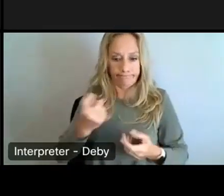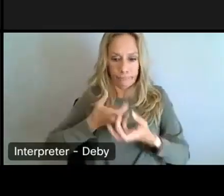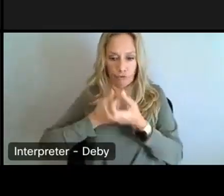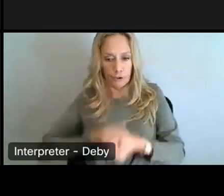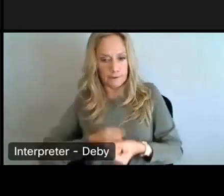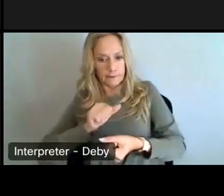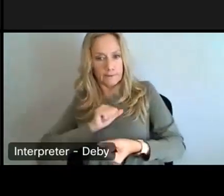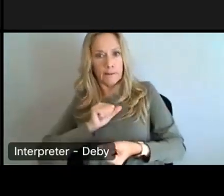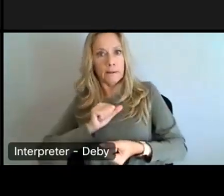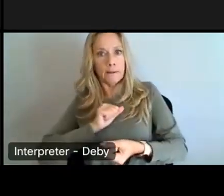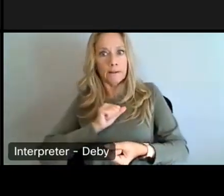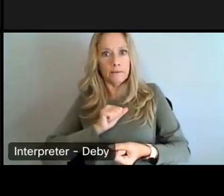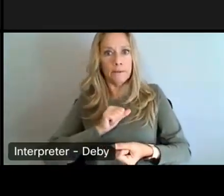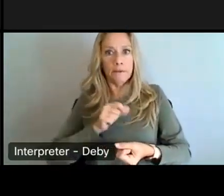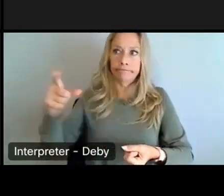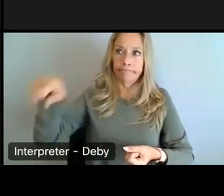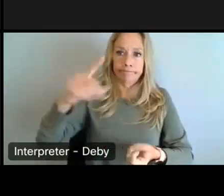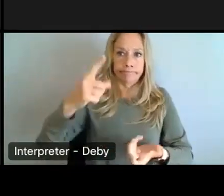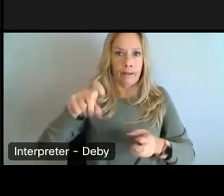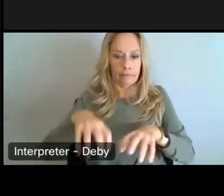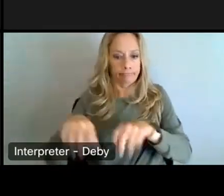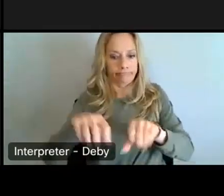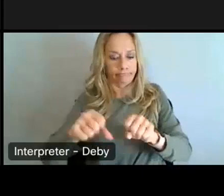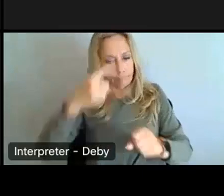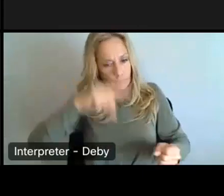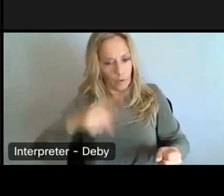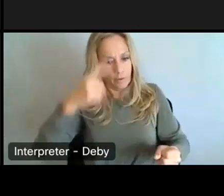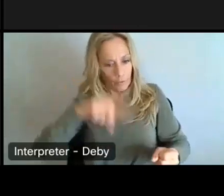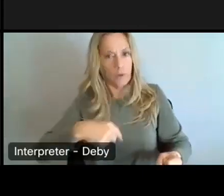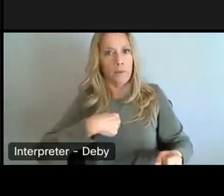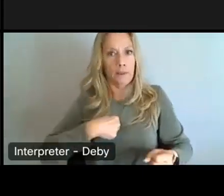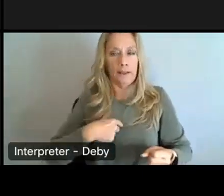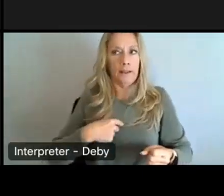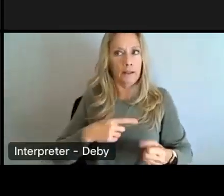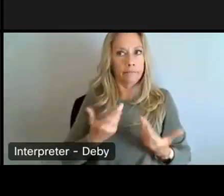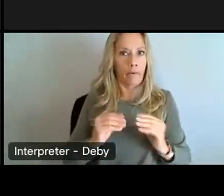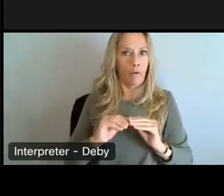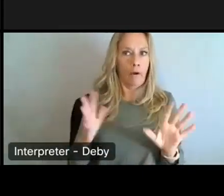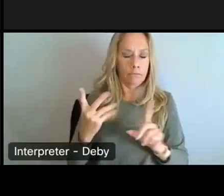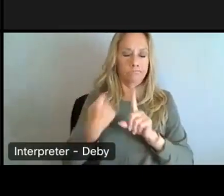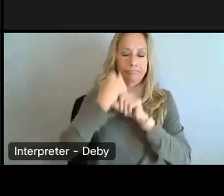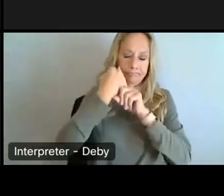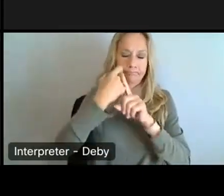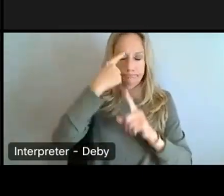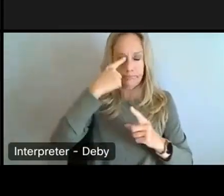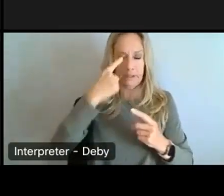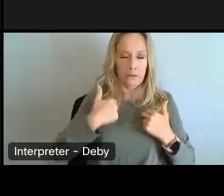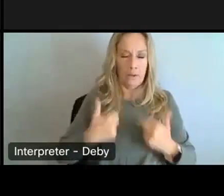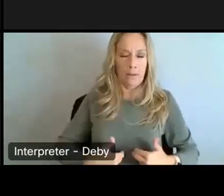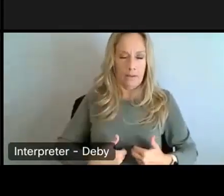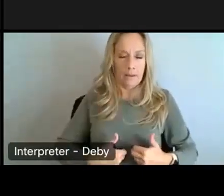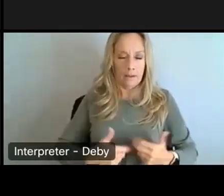so all that had to be done for me, and obviously that impacted my mental health. Um, I was very suicidal at the